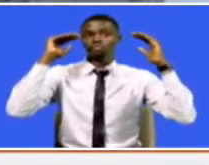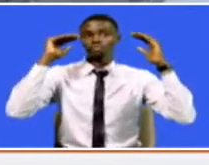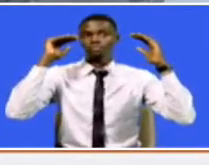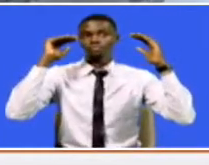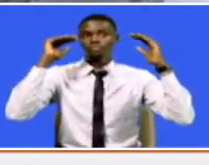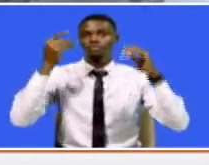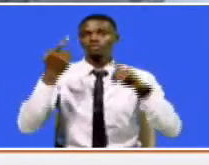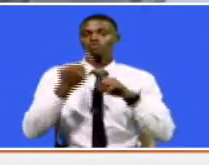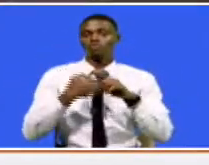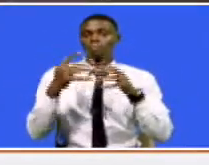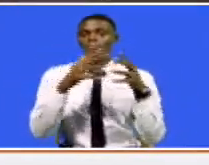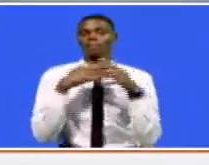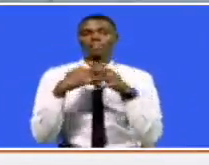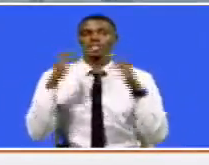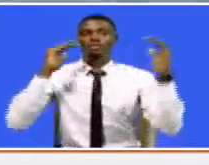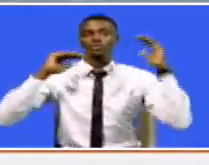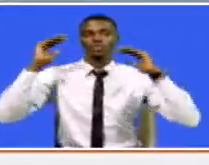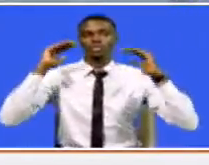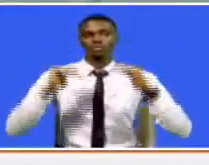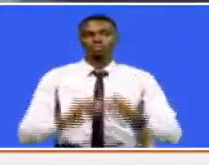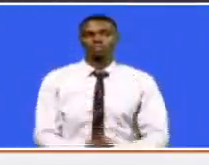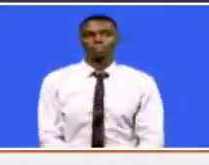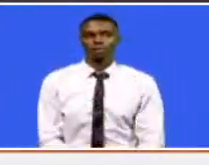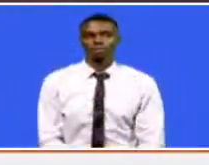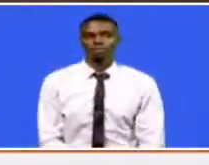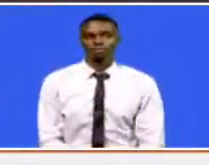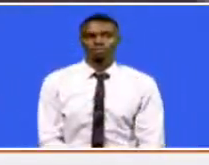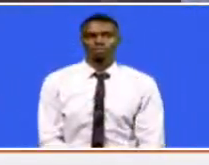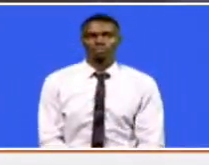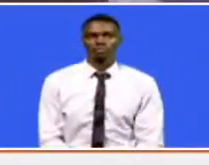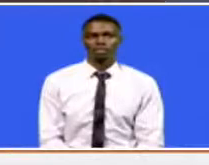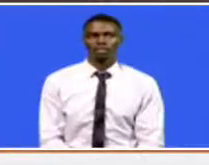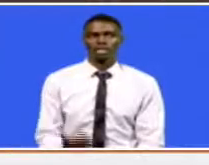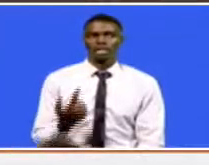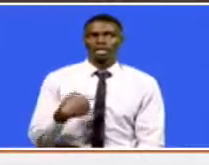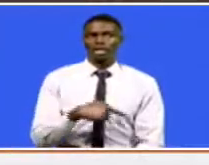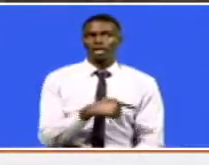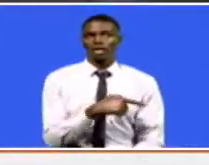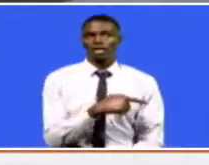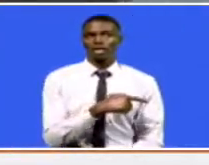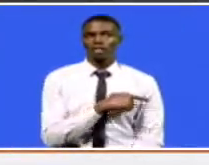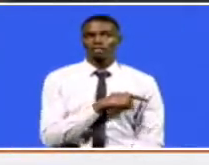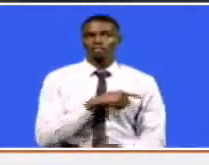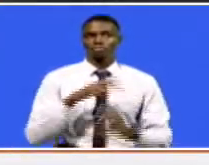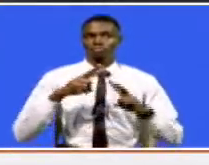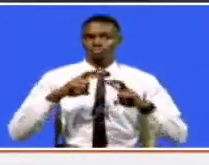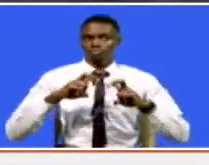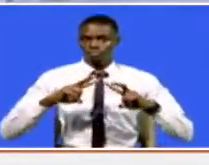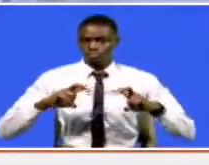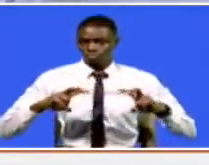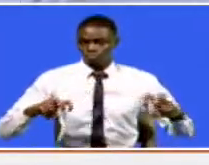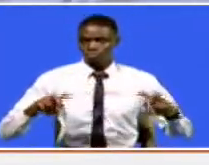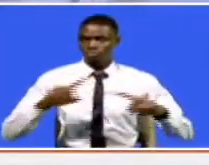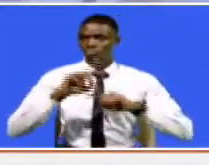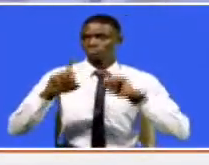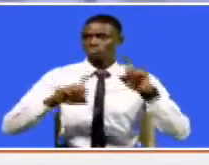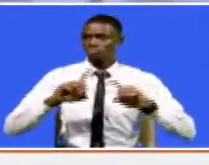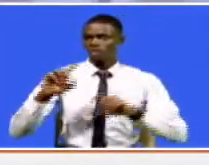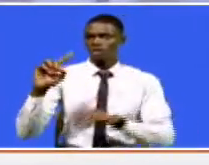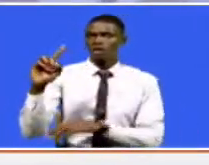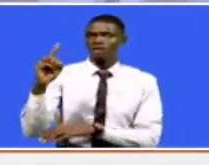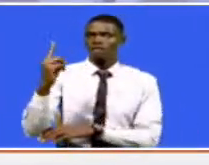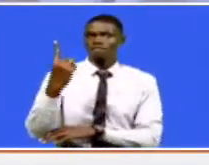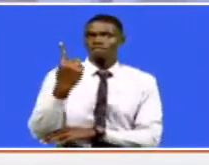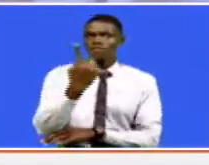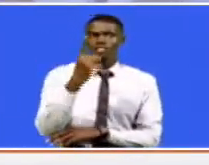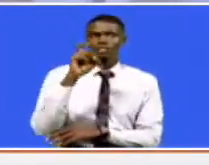from American universities. We are given a green light to explore inside and ask questions, but first we have